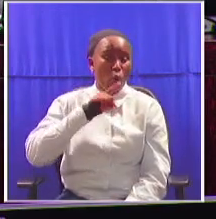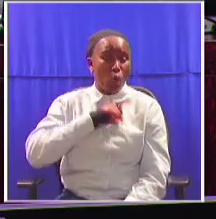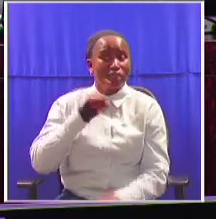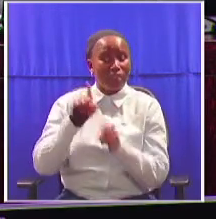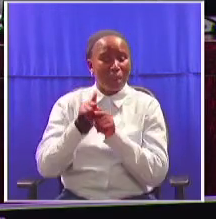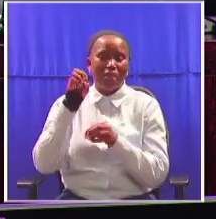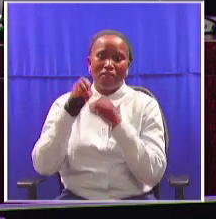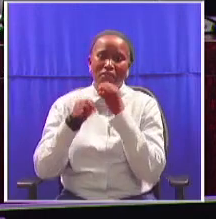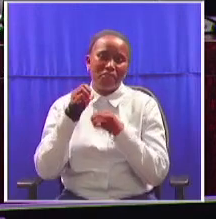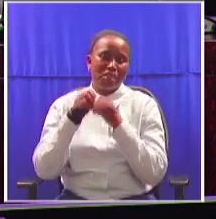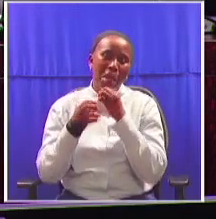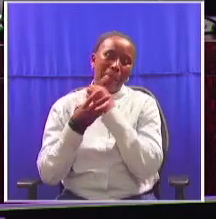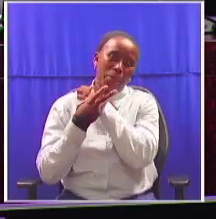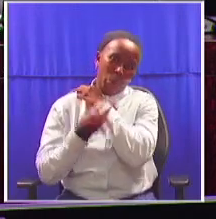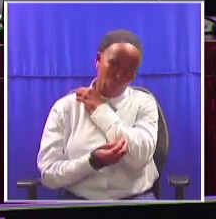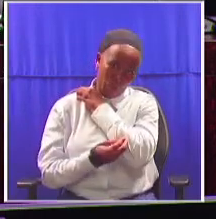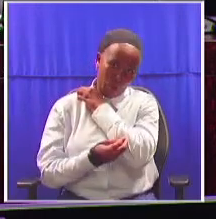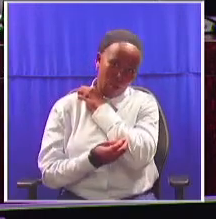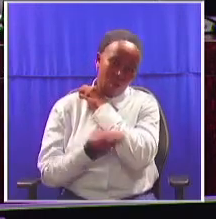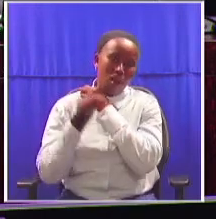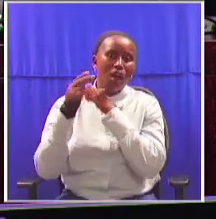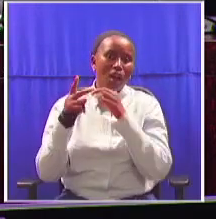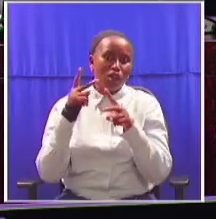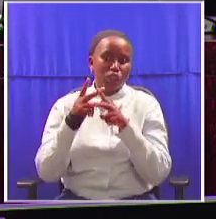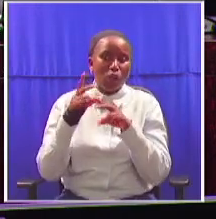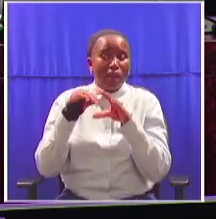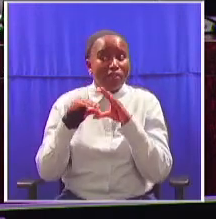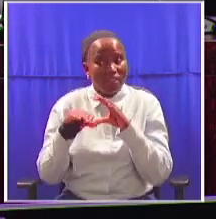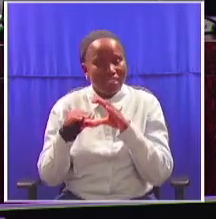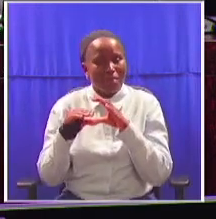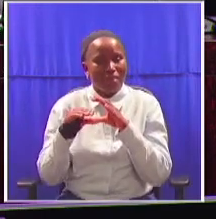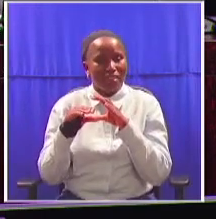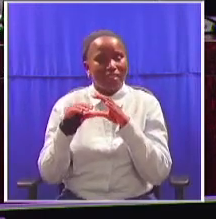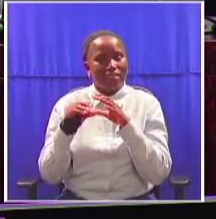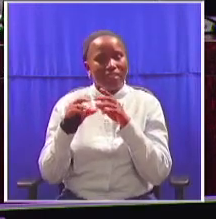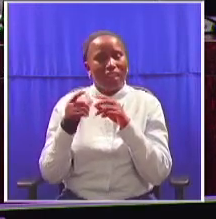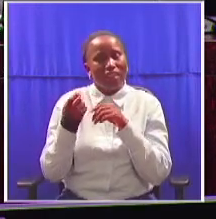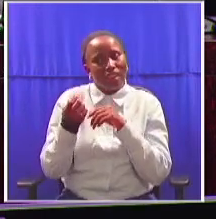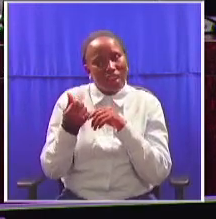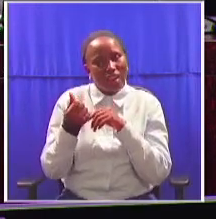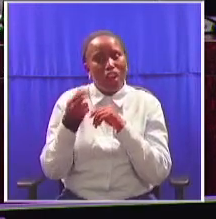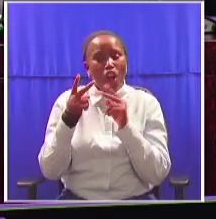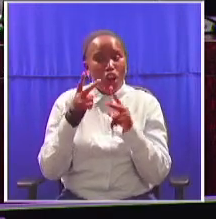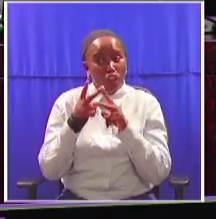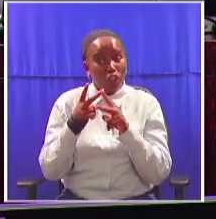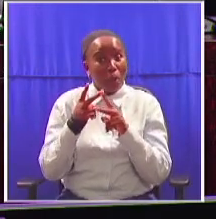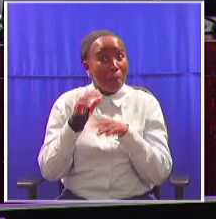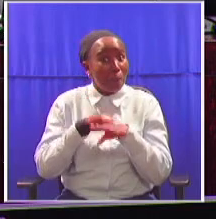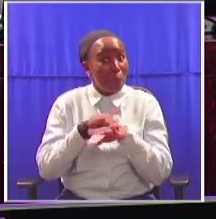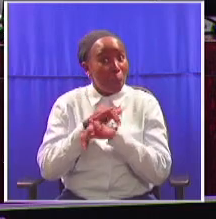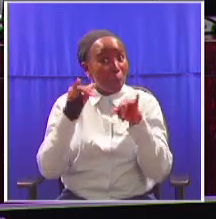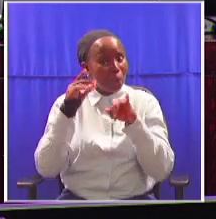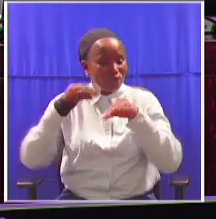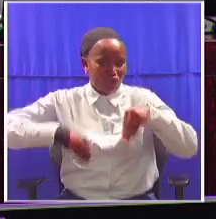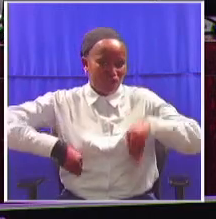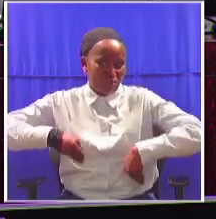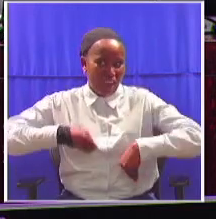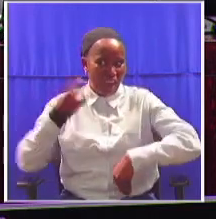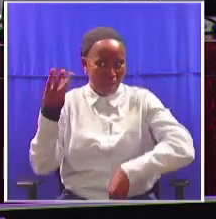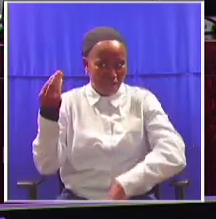and underinvestment, and yes, corruption as well. We face a difficult winter